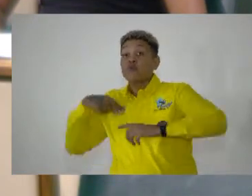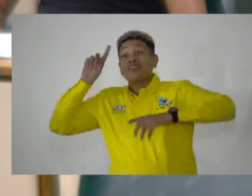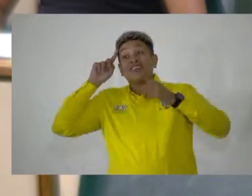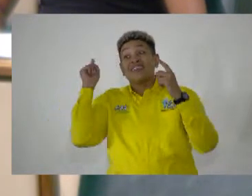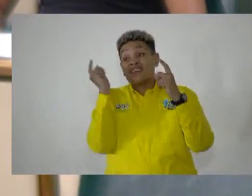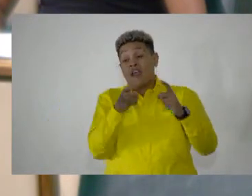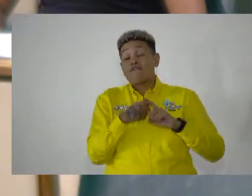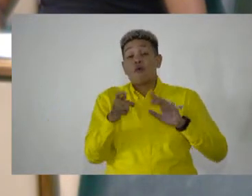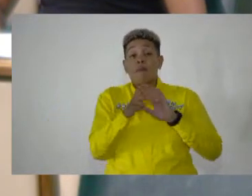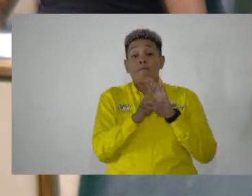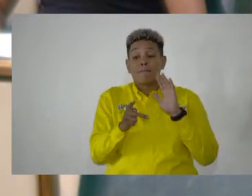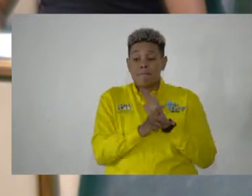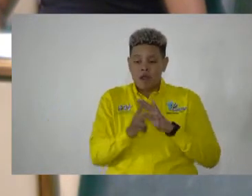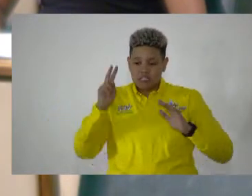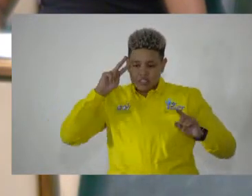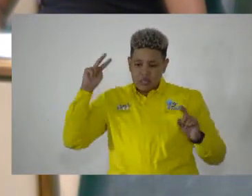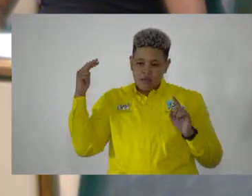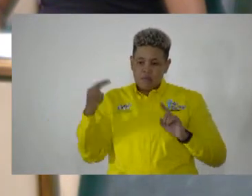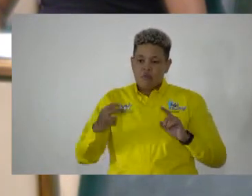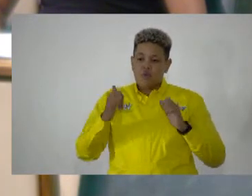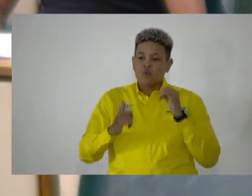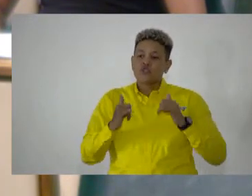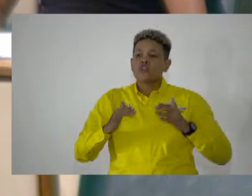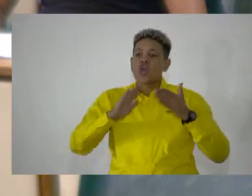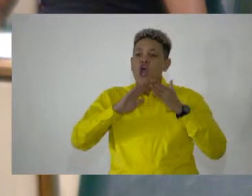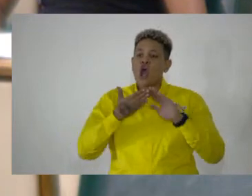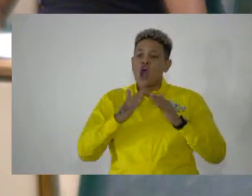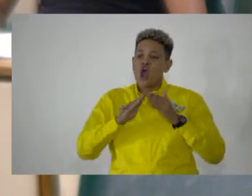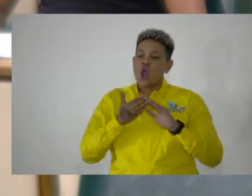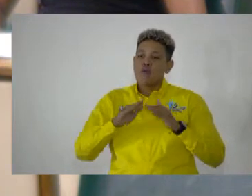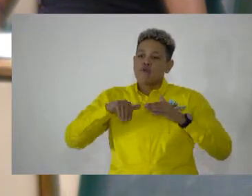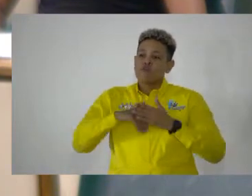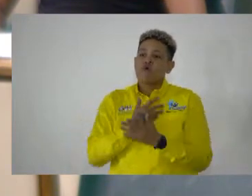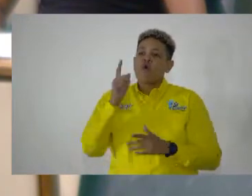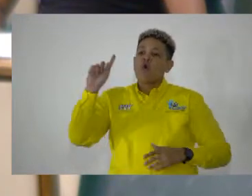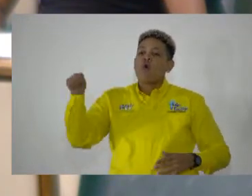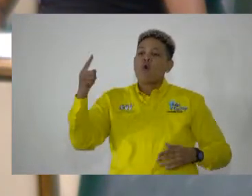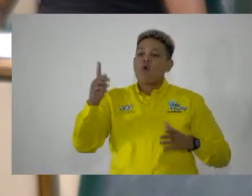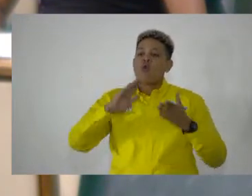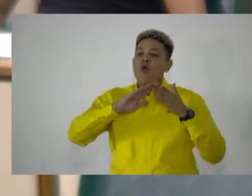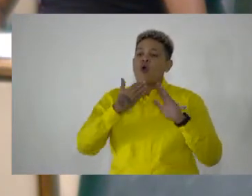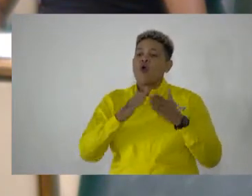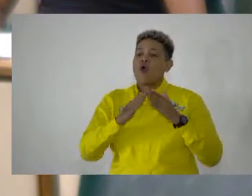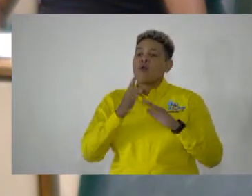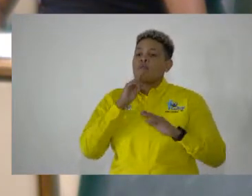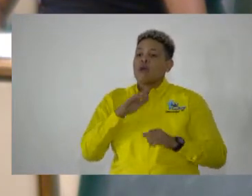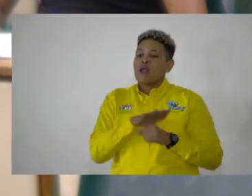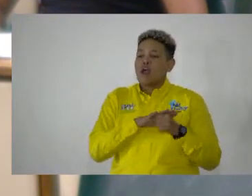a policy perspective, which is urban renewal, then only urban